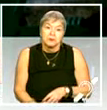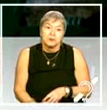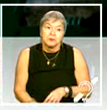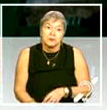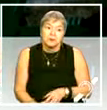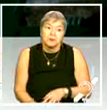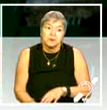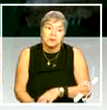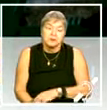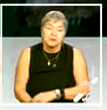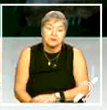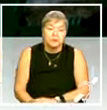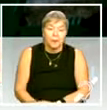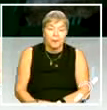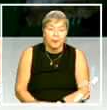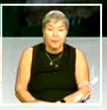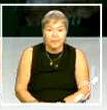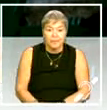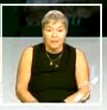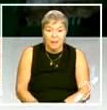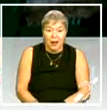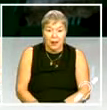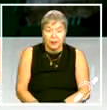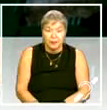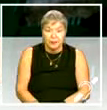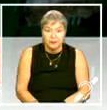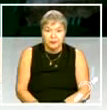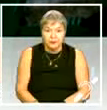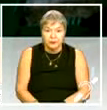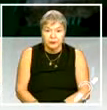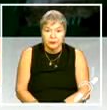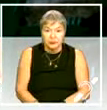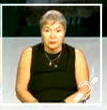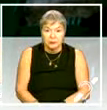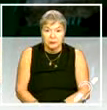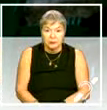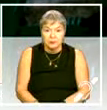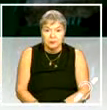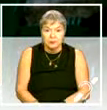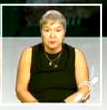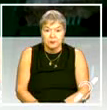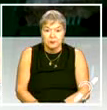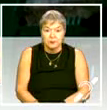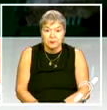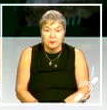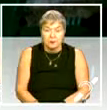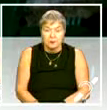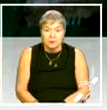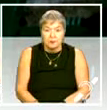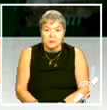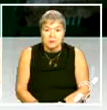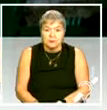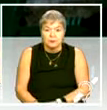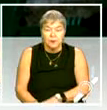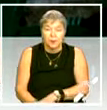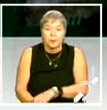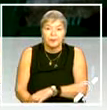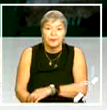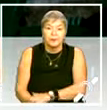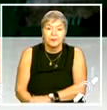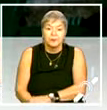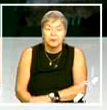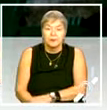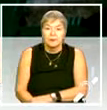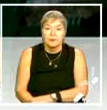of Gaza as soon and as safely as possible. This is a result of intense and urgent American